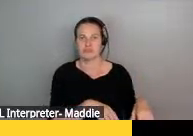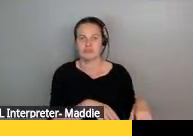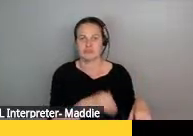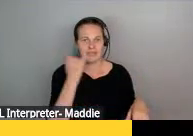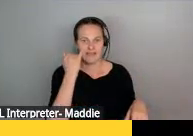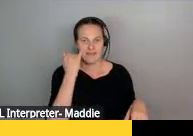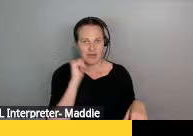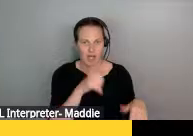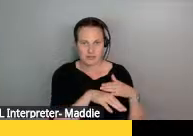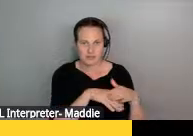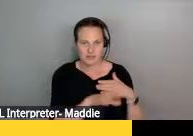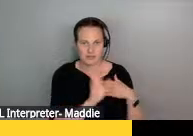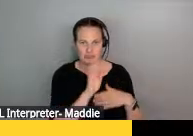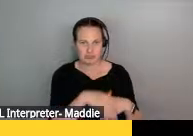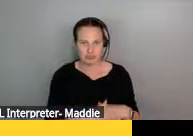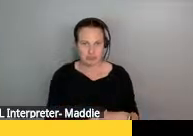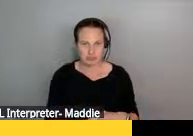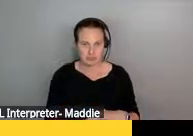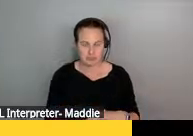accessible.